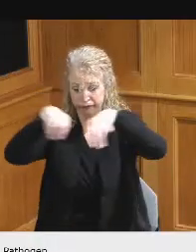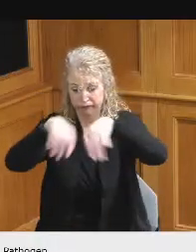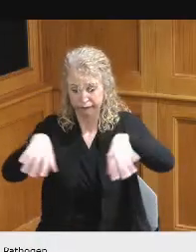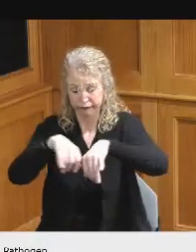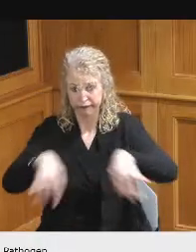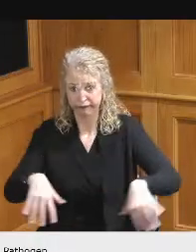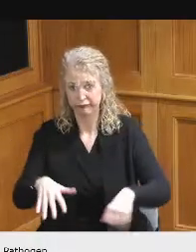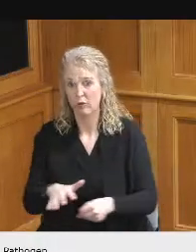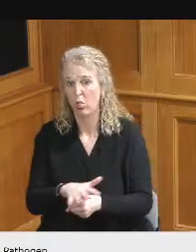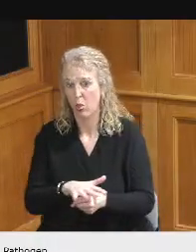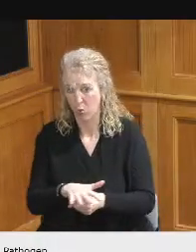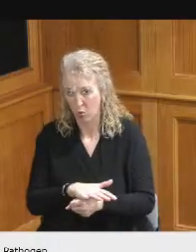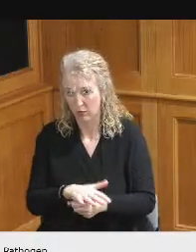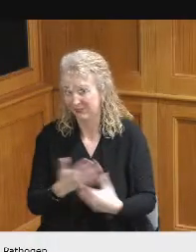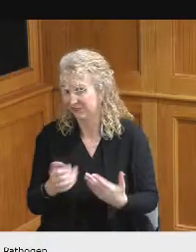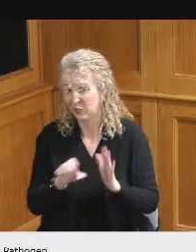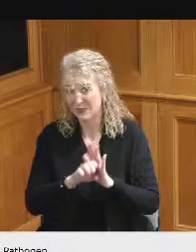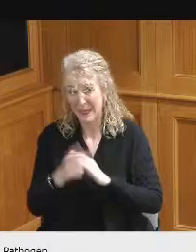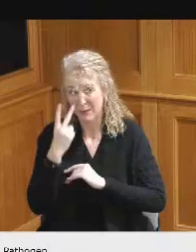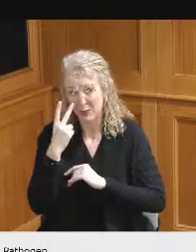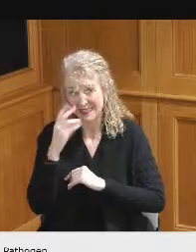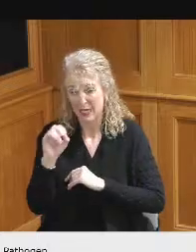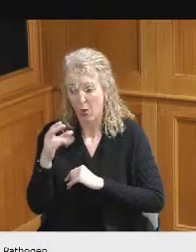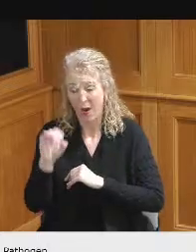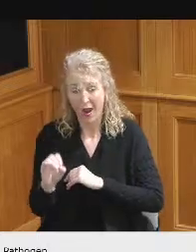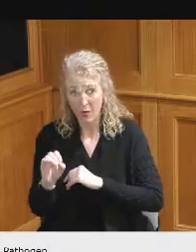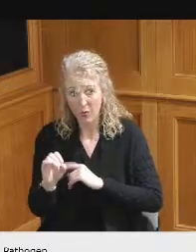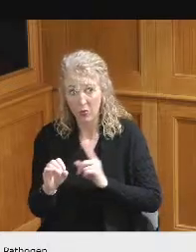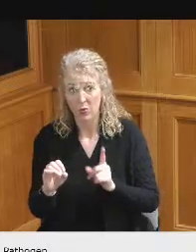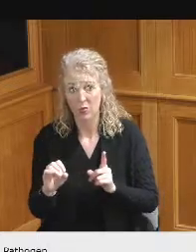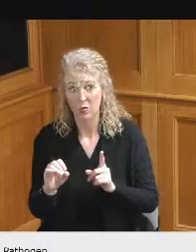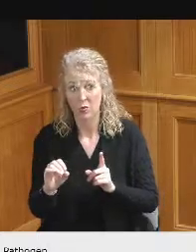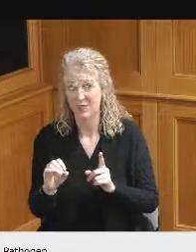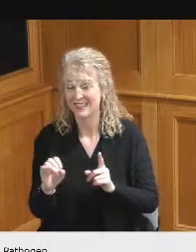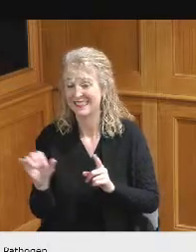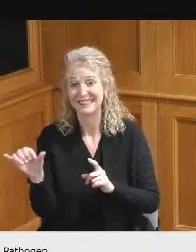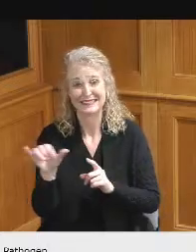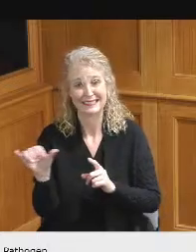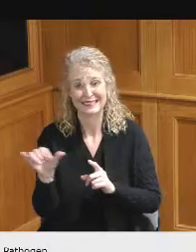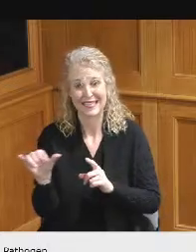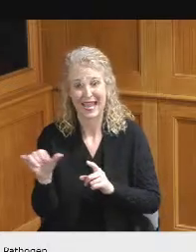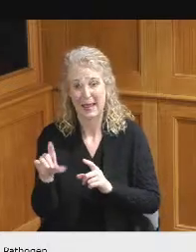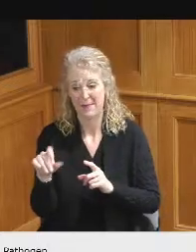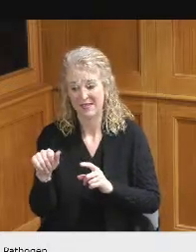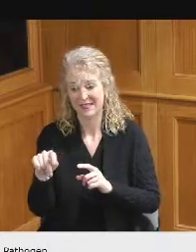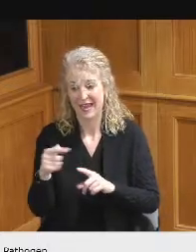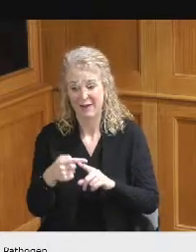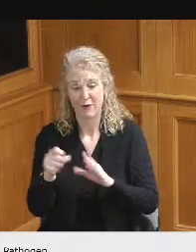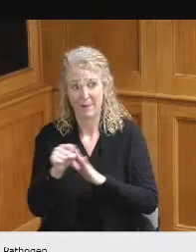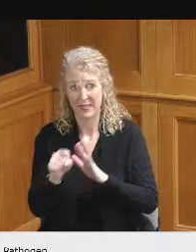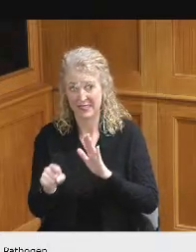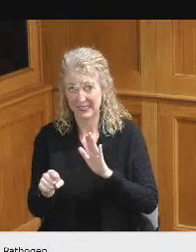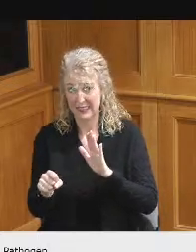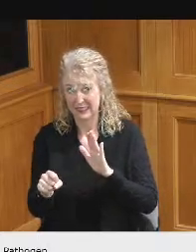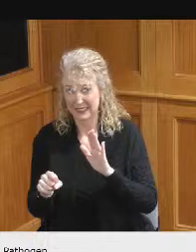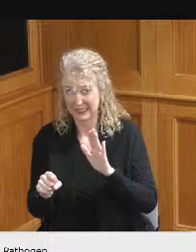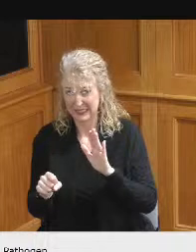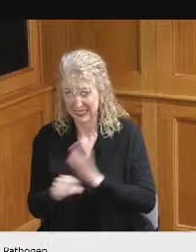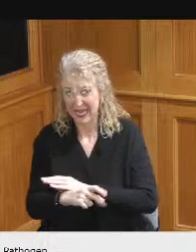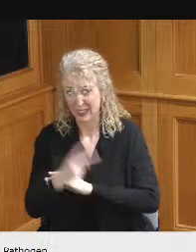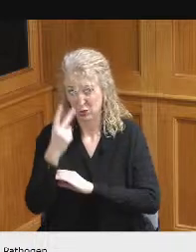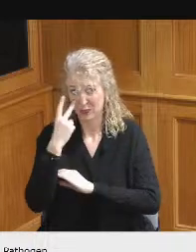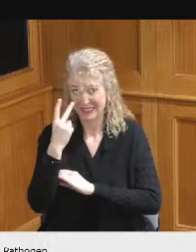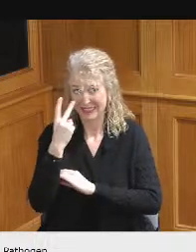locally. And for example, you can see that in Ohio, these are the same data for the state. You can see that we